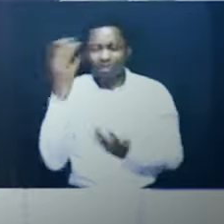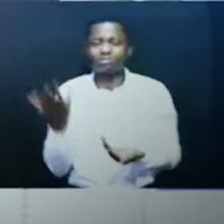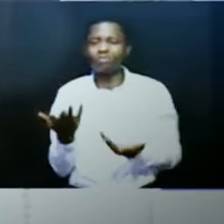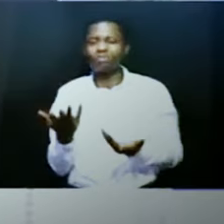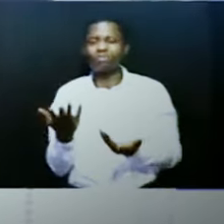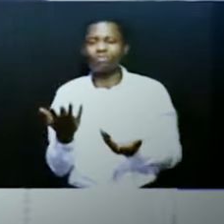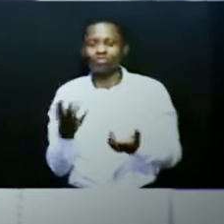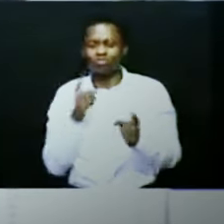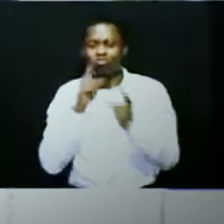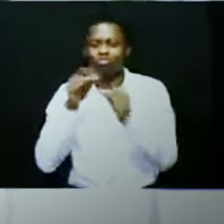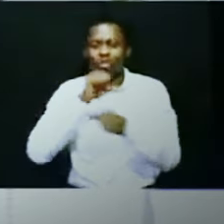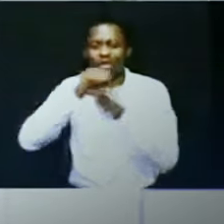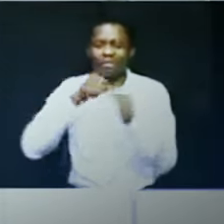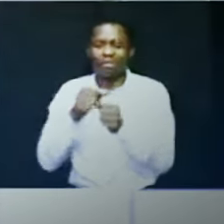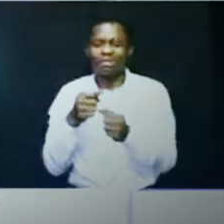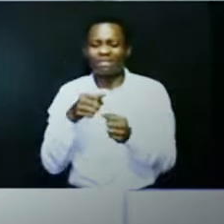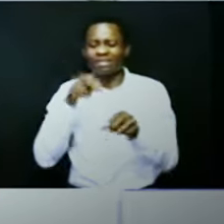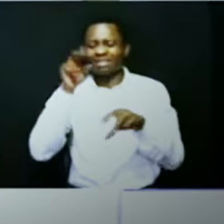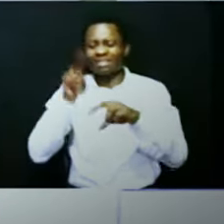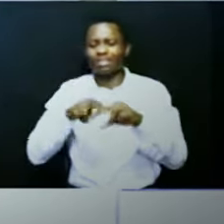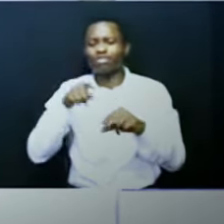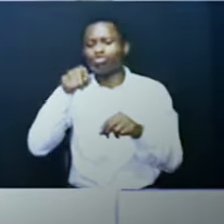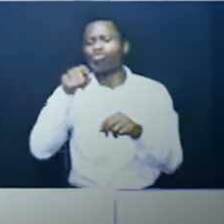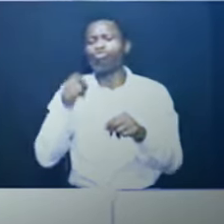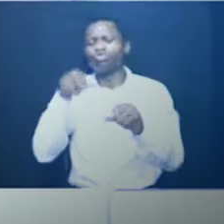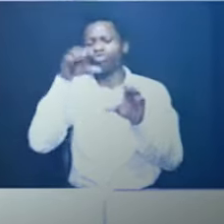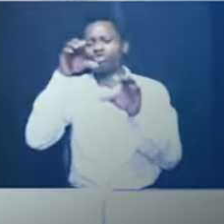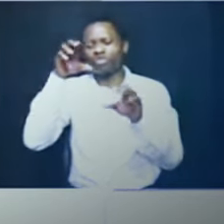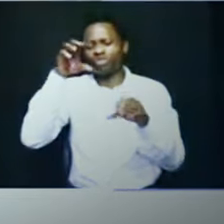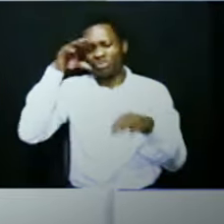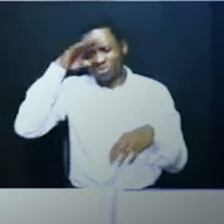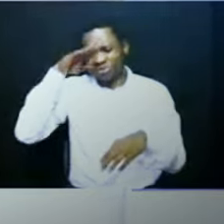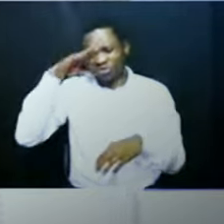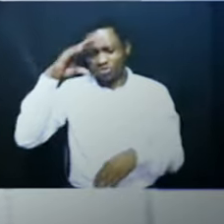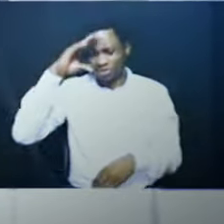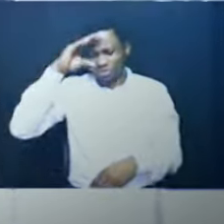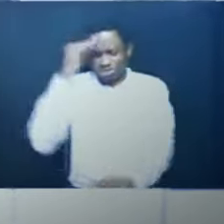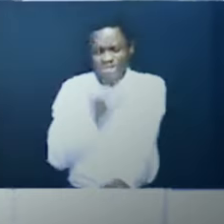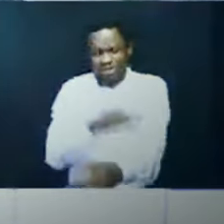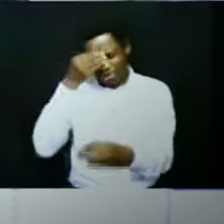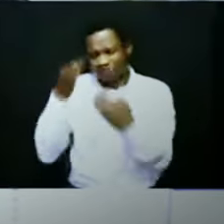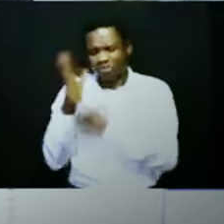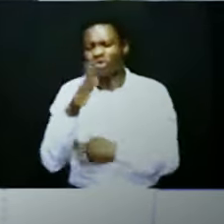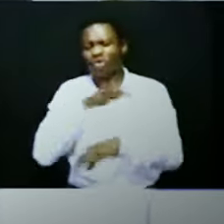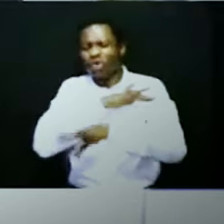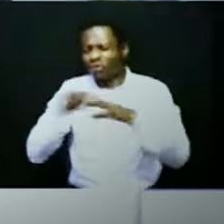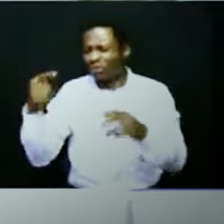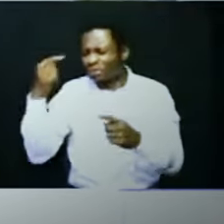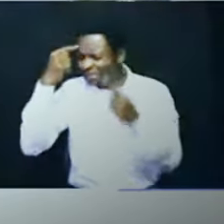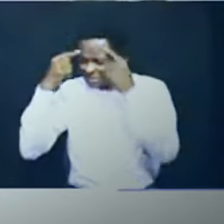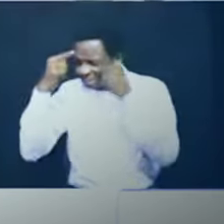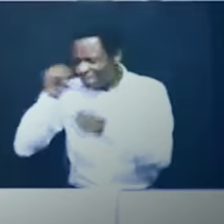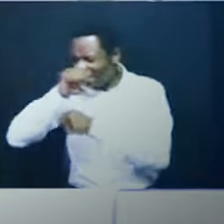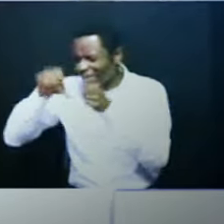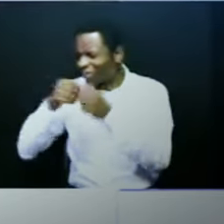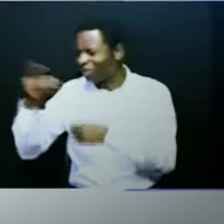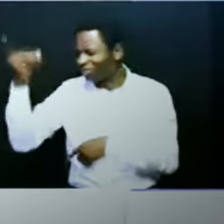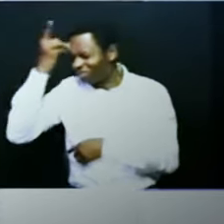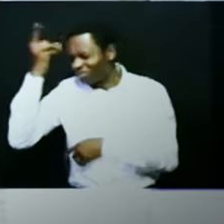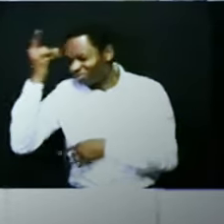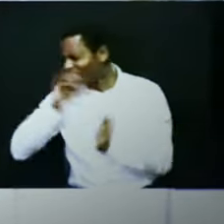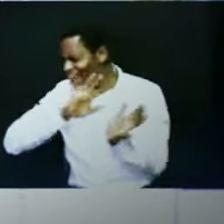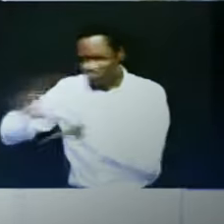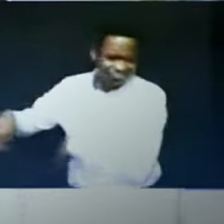talking about the fact that you are a child of God, you don't even have to be thinking about demons. We are talking